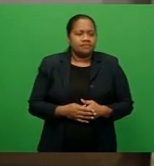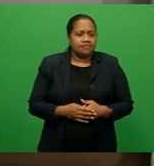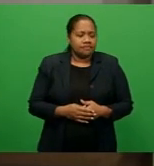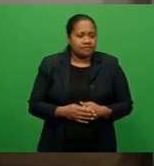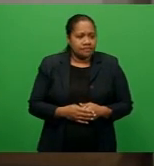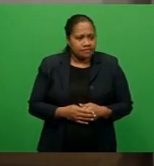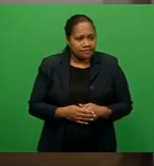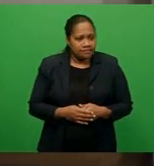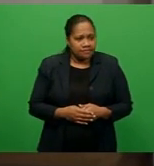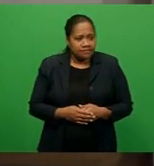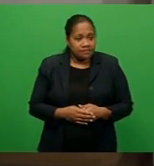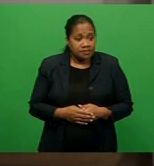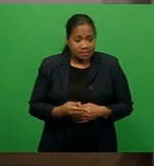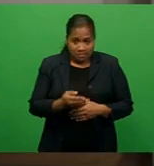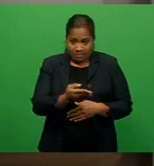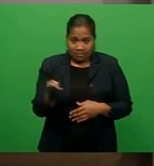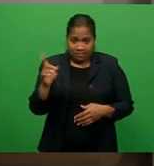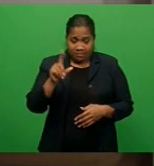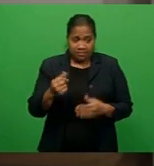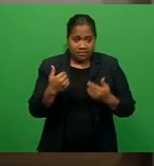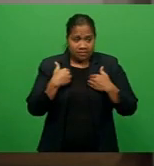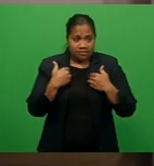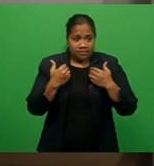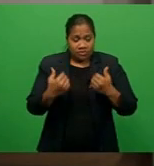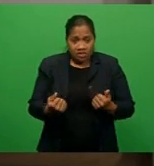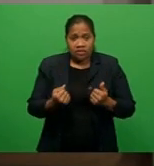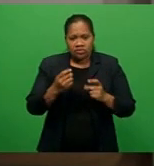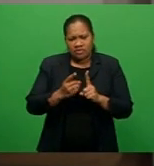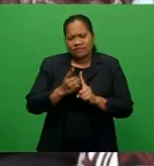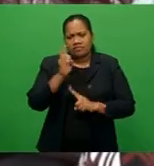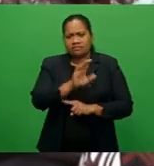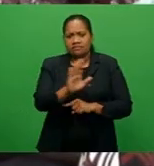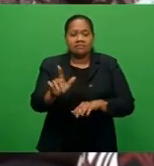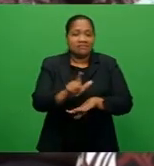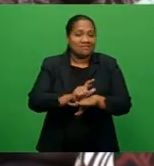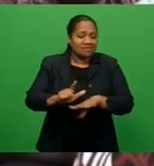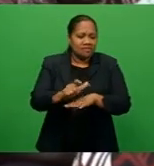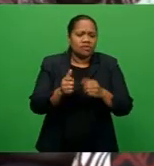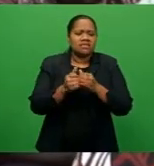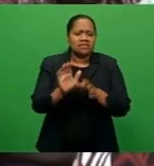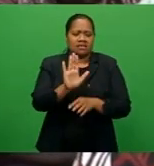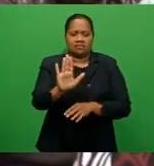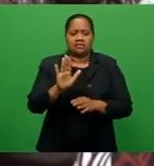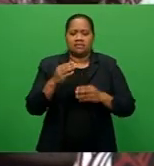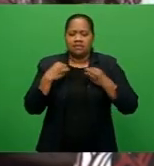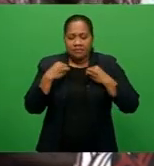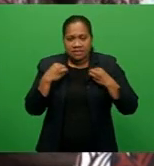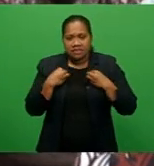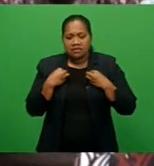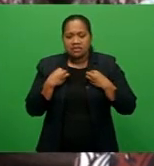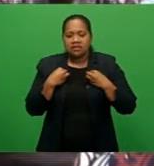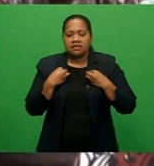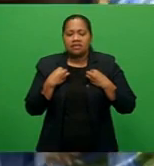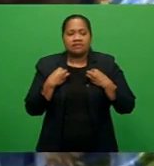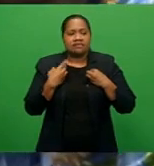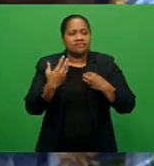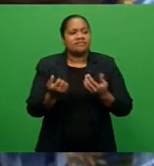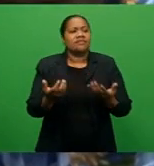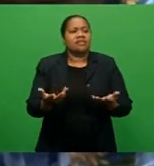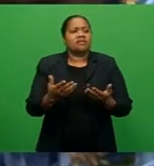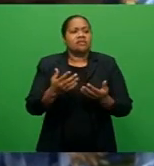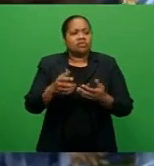victories. When you do well by developing your land, starting a business, or growing crops which help sustain our